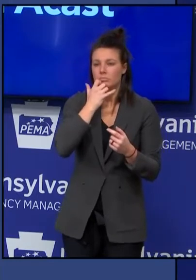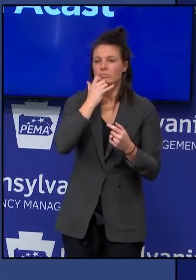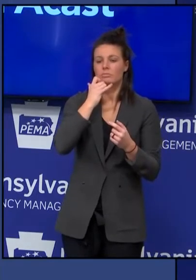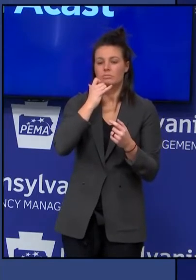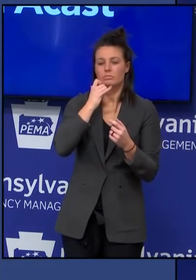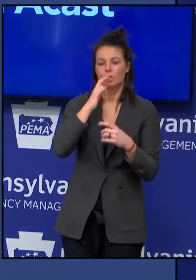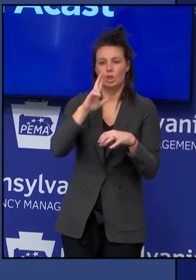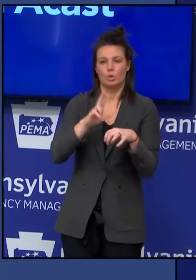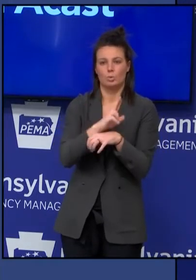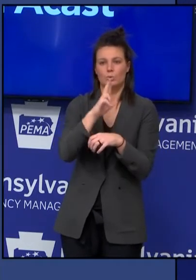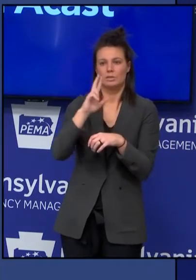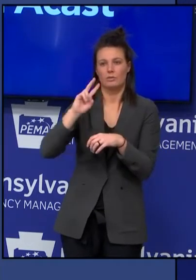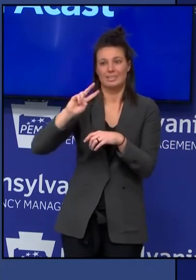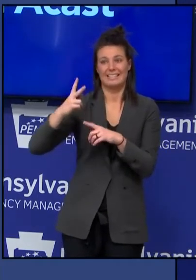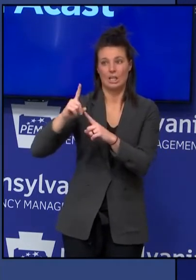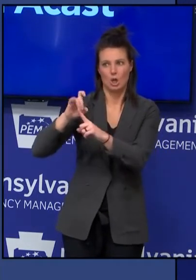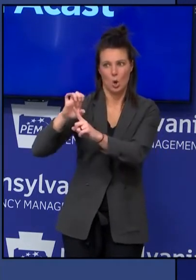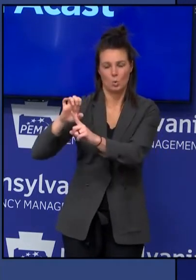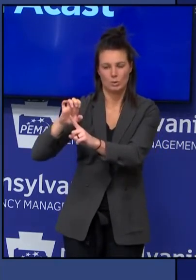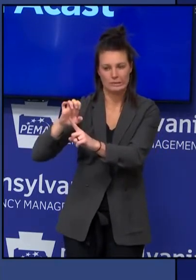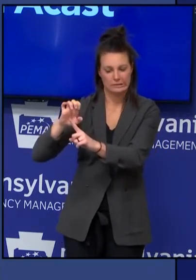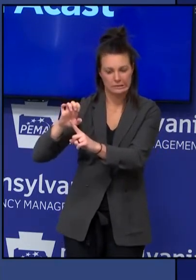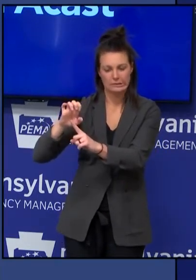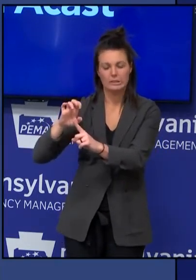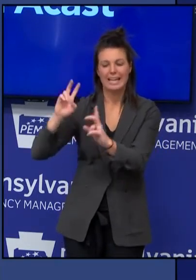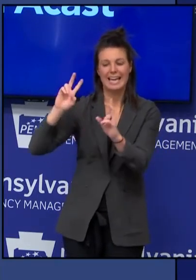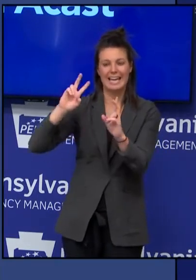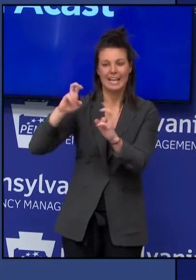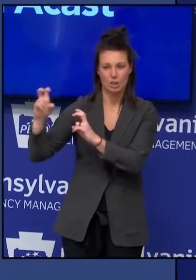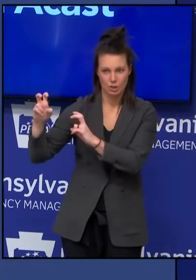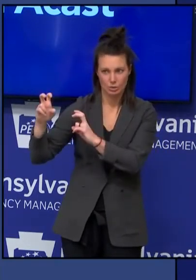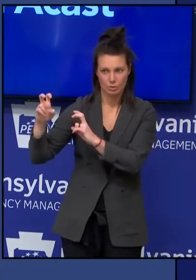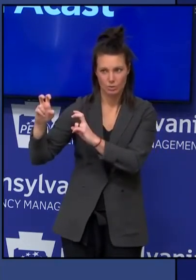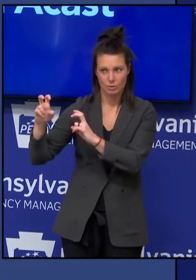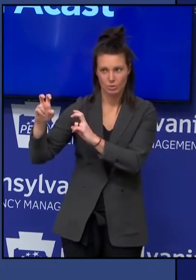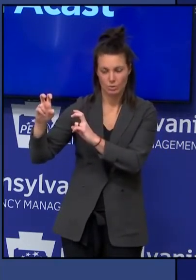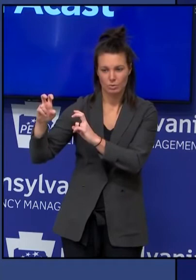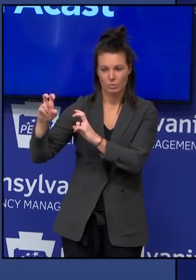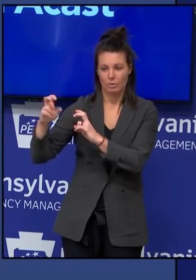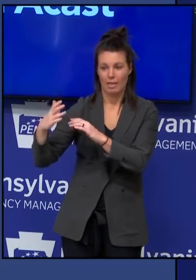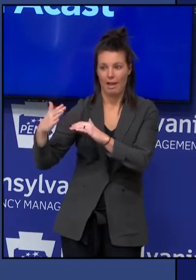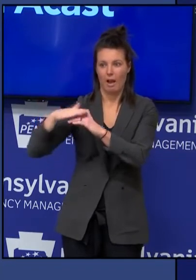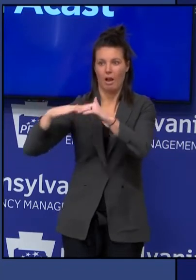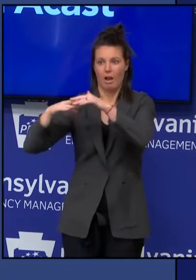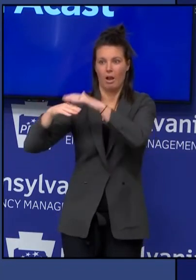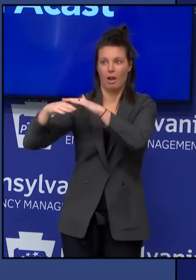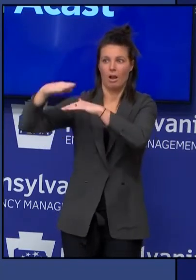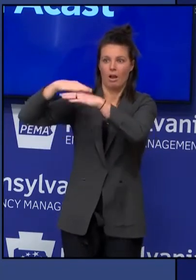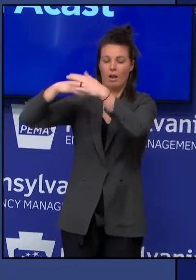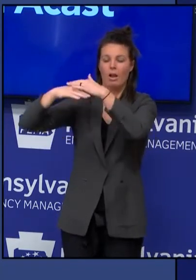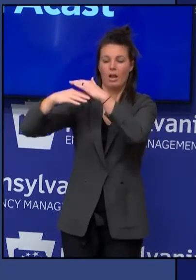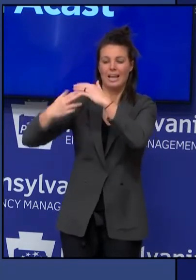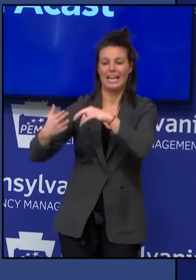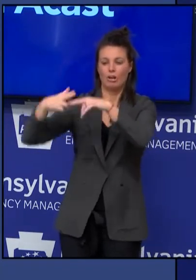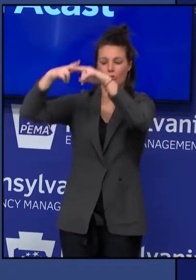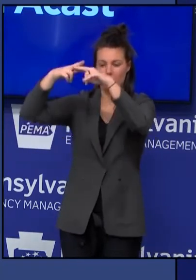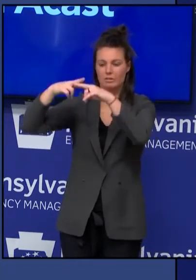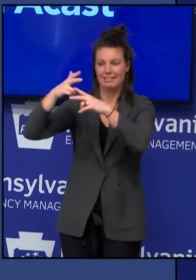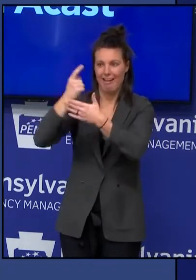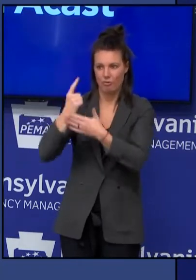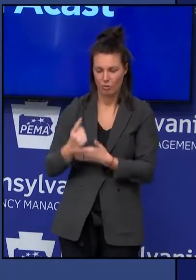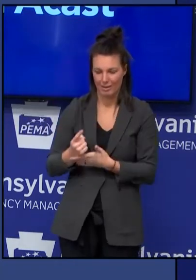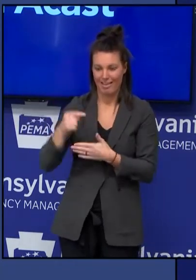of Moderna second doses, and it was an issue that compounded week over week. This is the week where we've